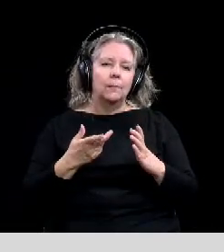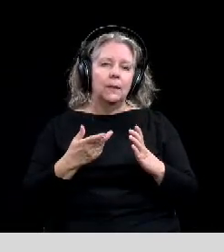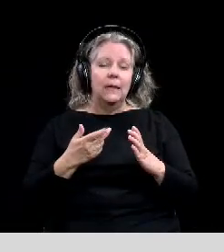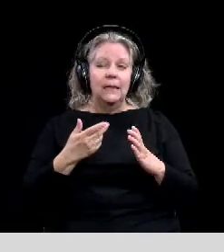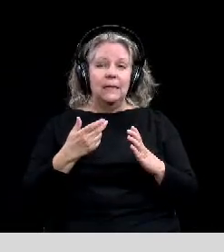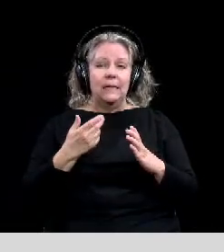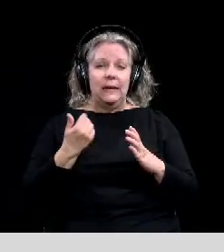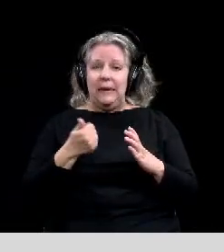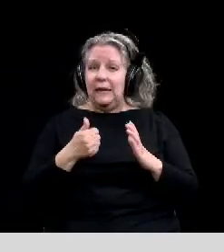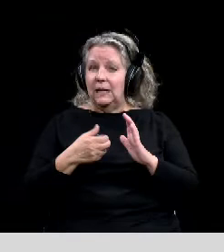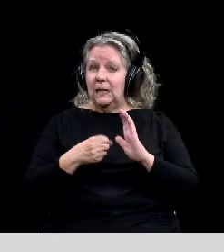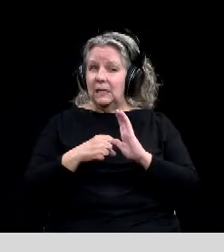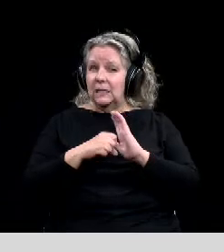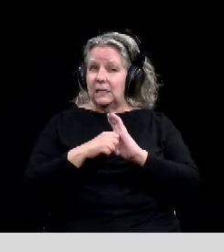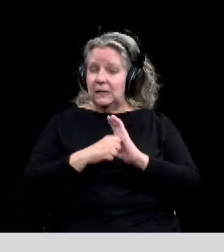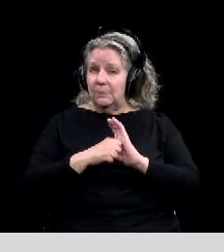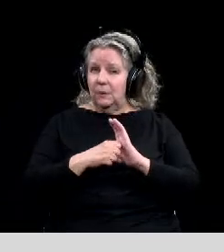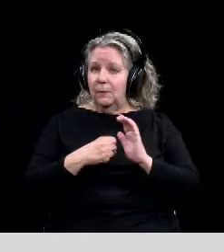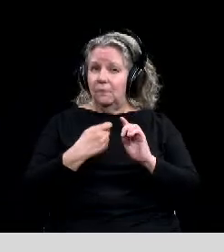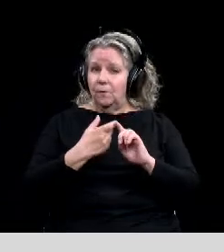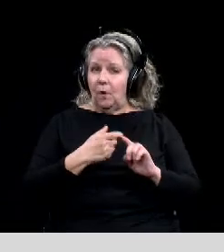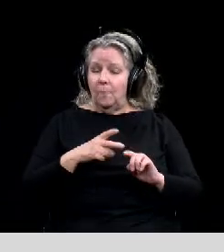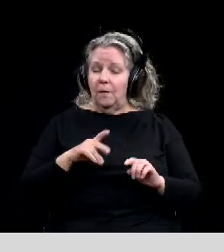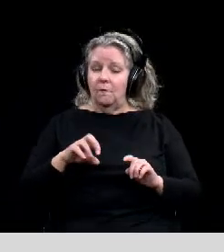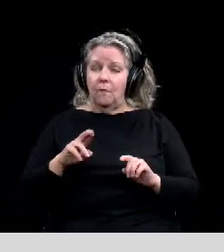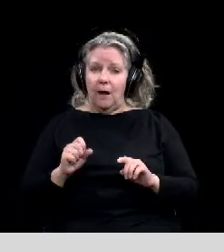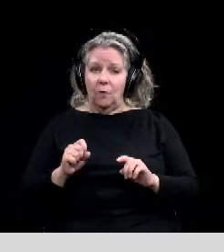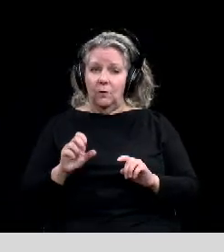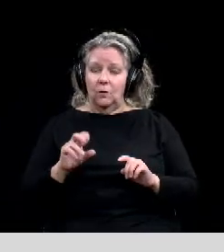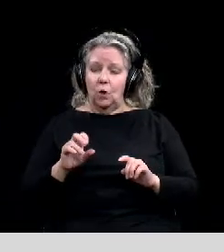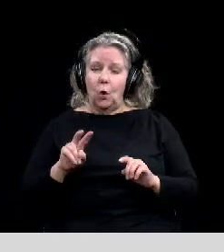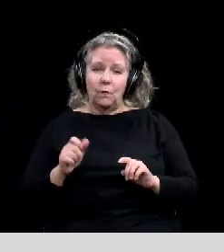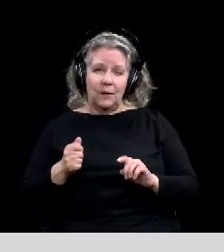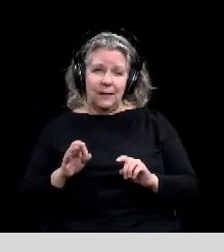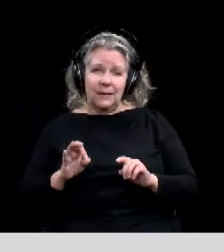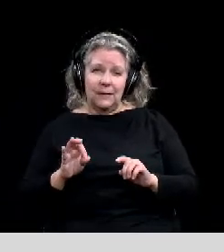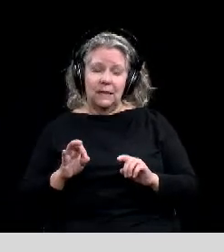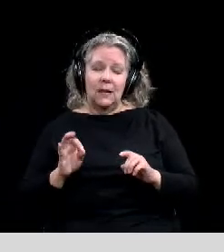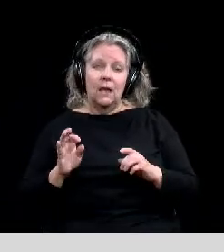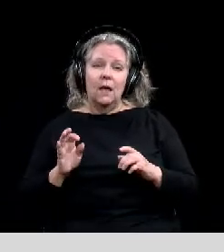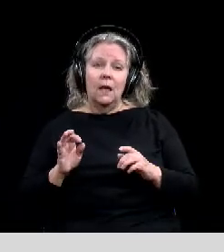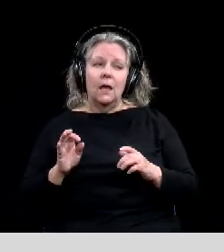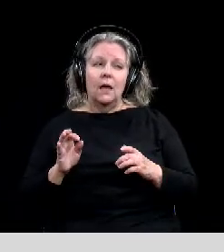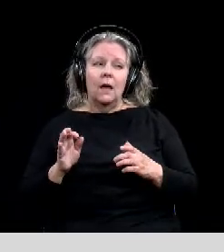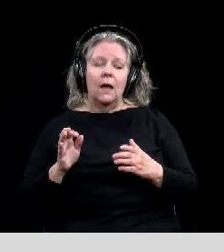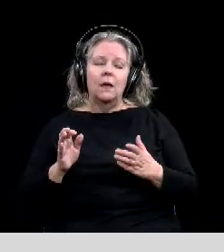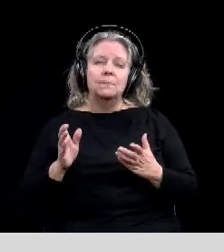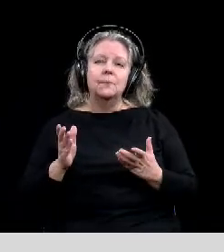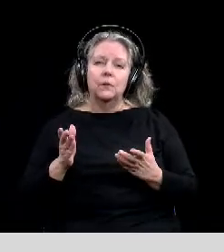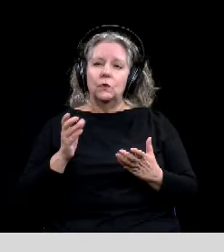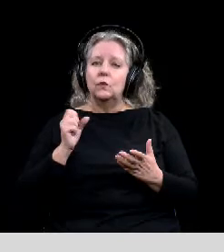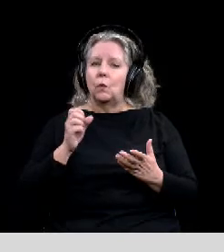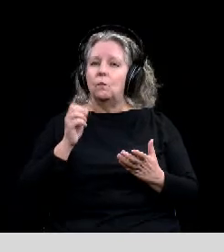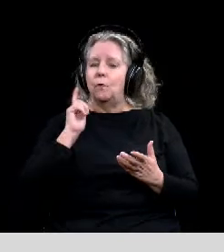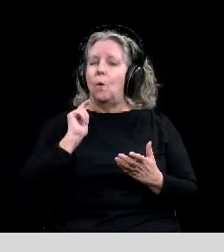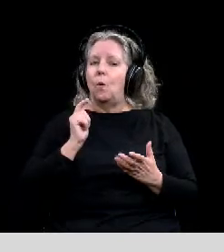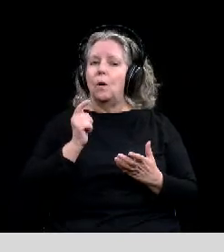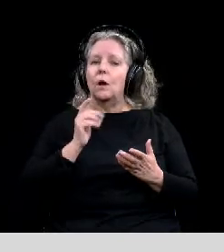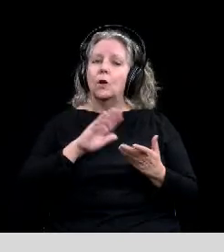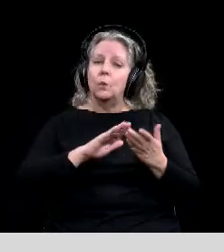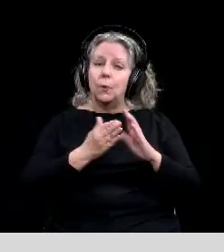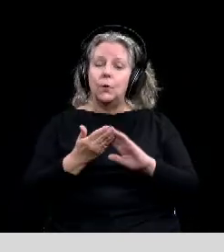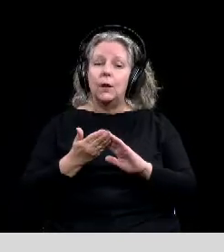really interested in, I mean, as a community, are less severe cases, so less hospitalization and less death. There